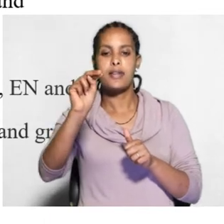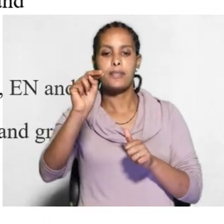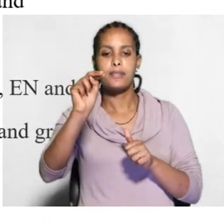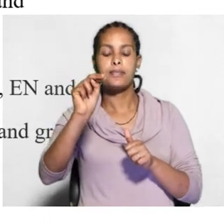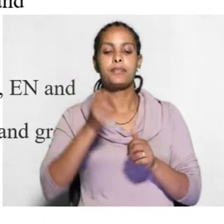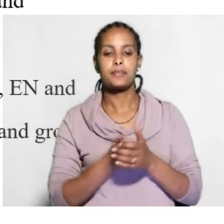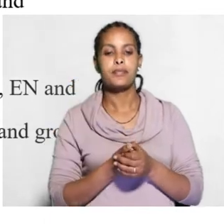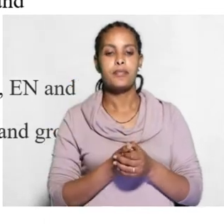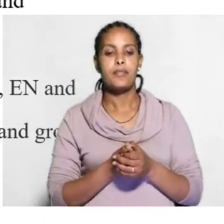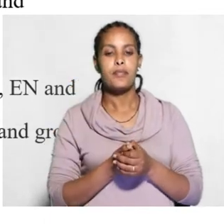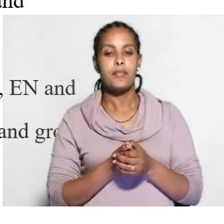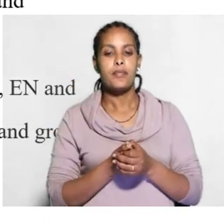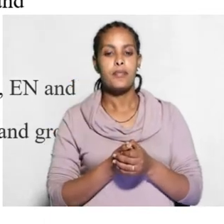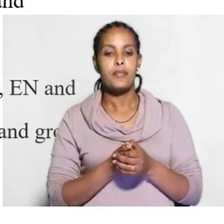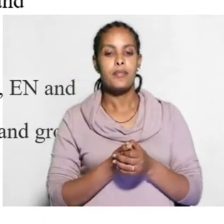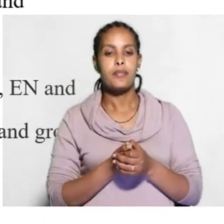electronegativity.